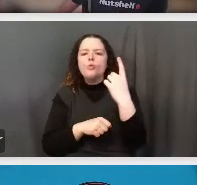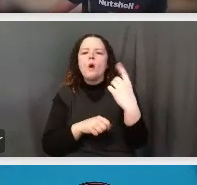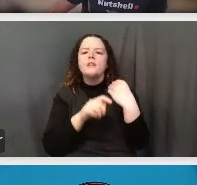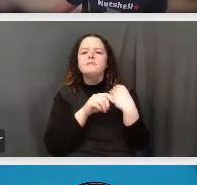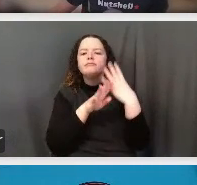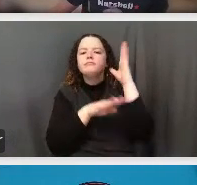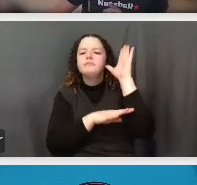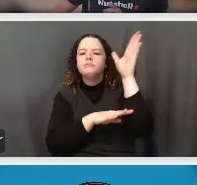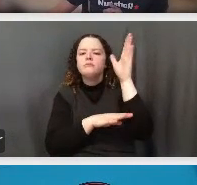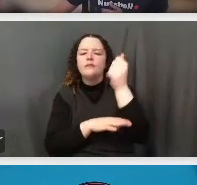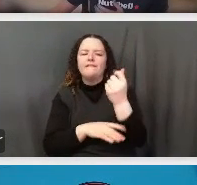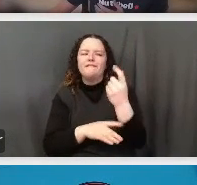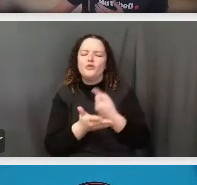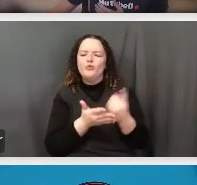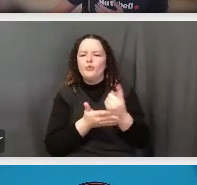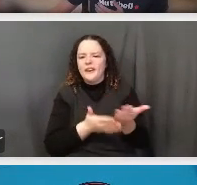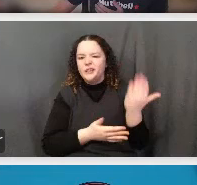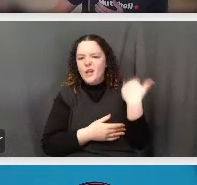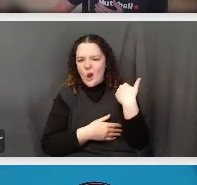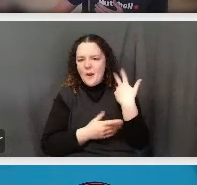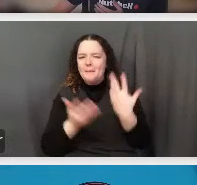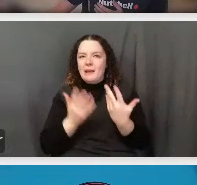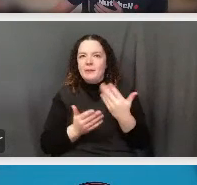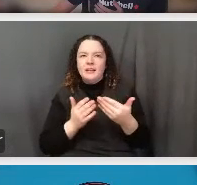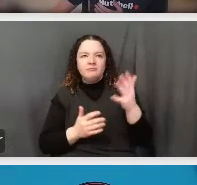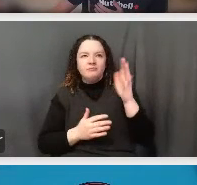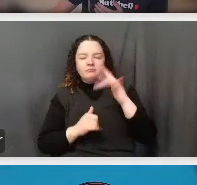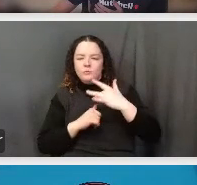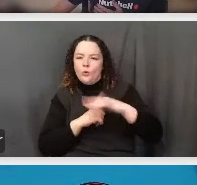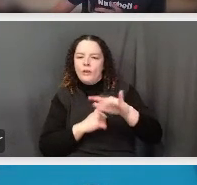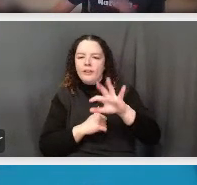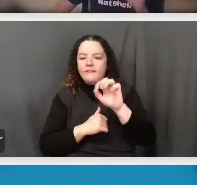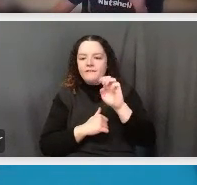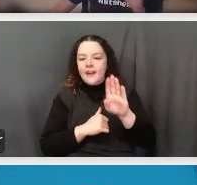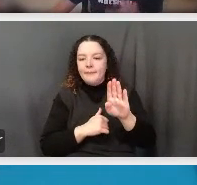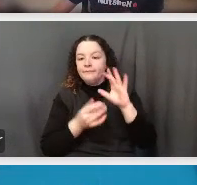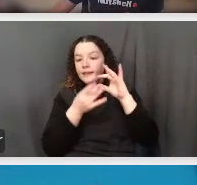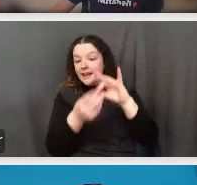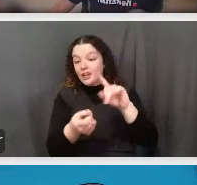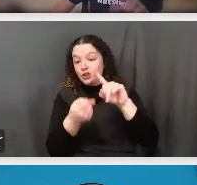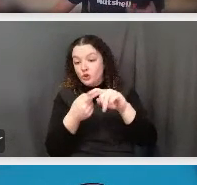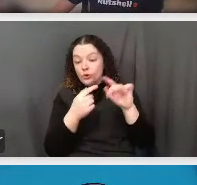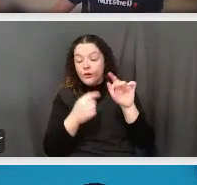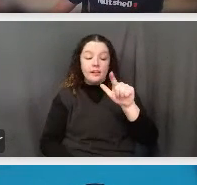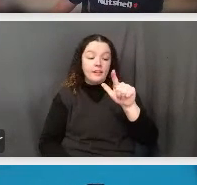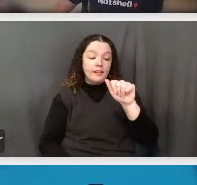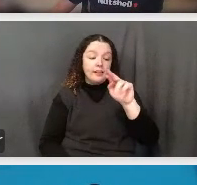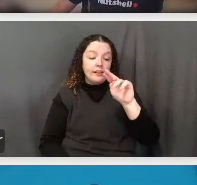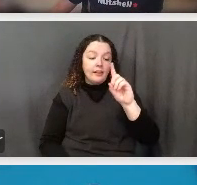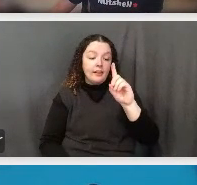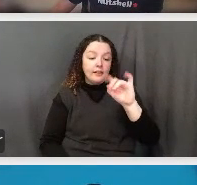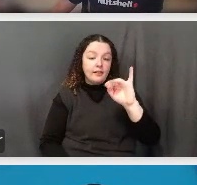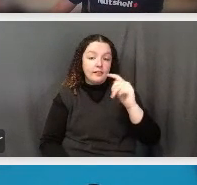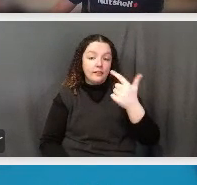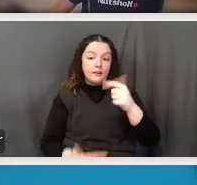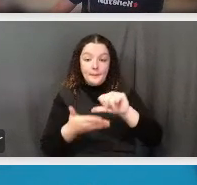weeks ago. It might have been early February, related to landing pages. So this is just a walkthrough of how easy it is to build landing